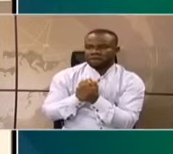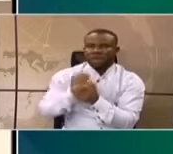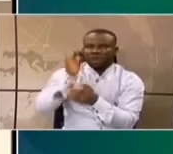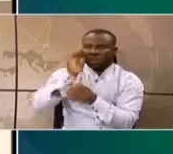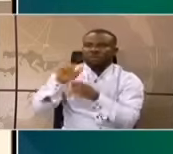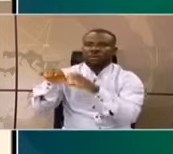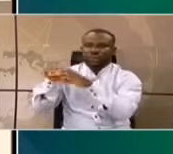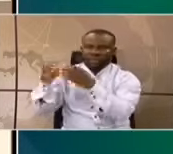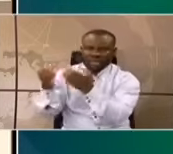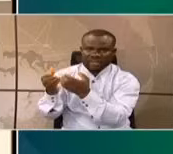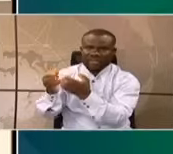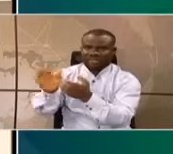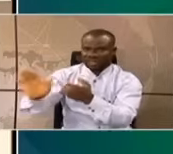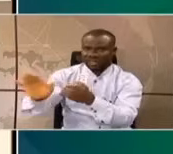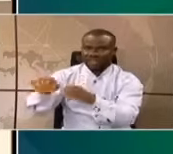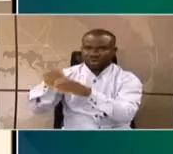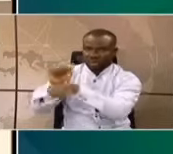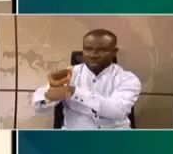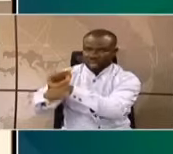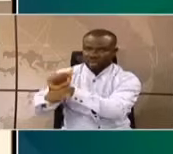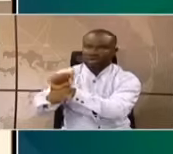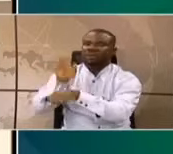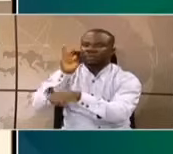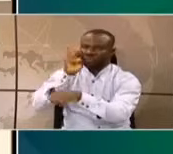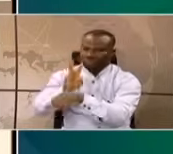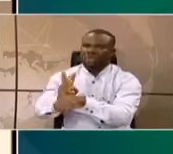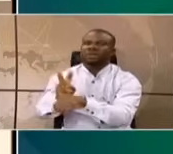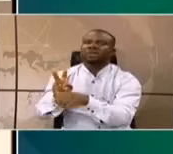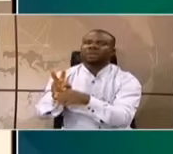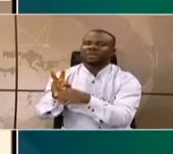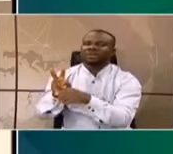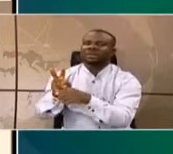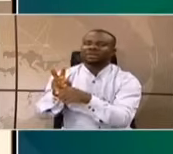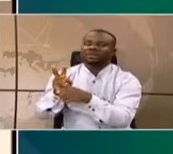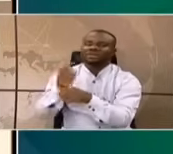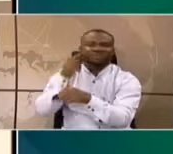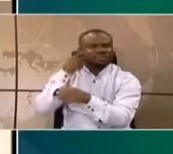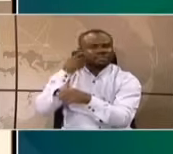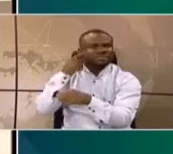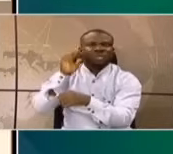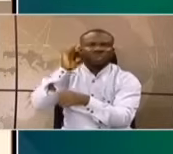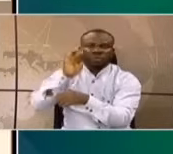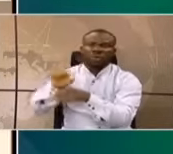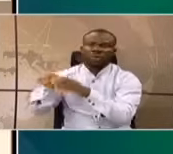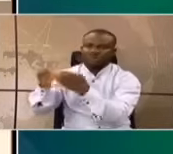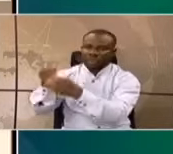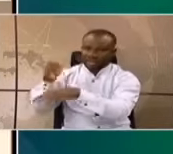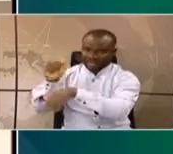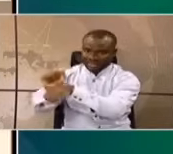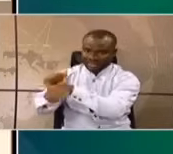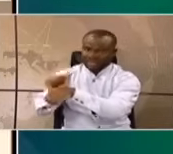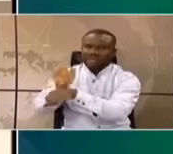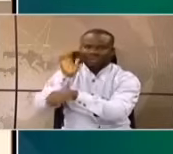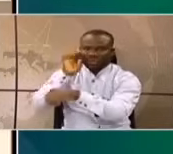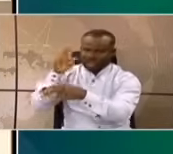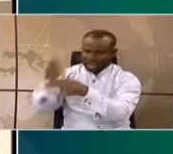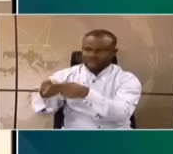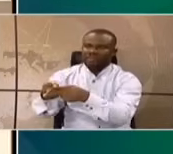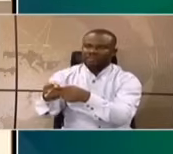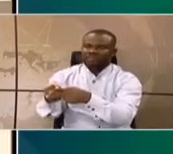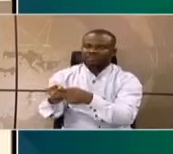company no. Yep. They are bo company ndin. Ti ye president